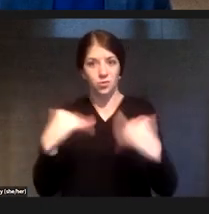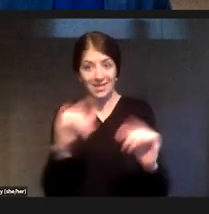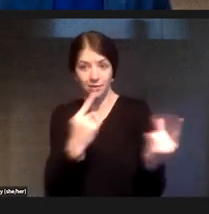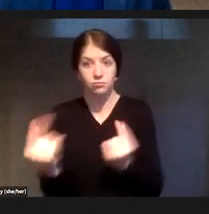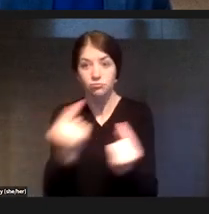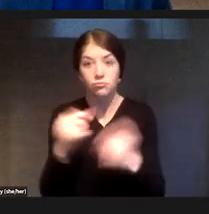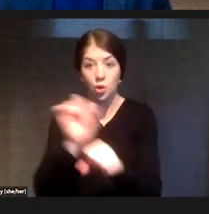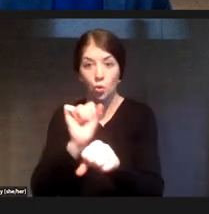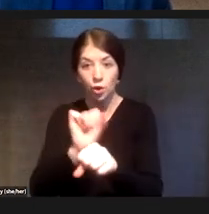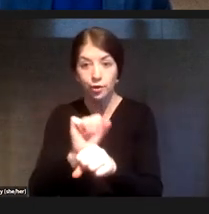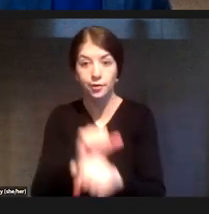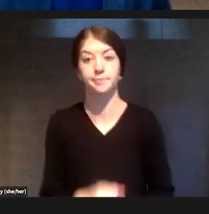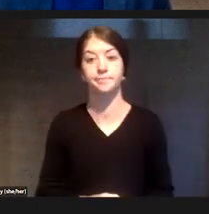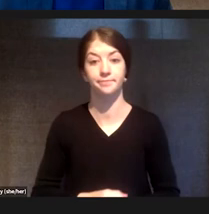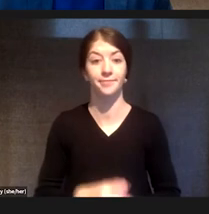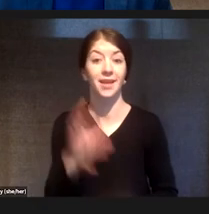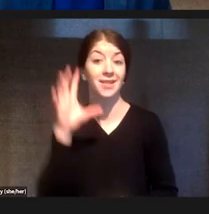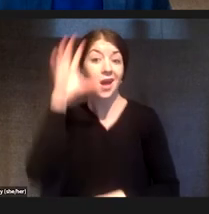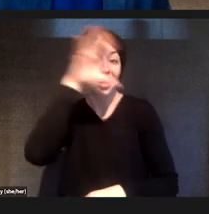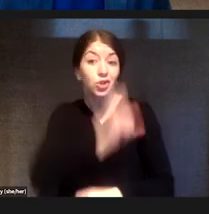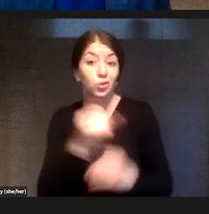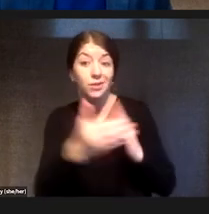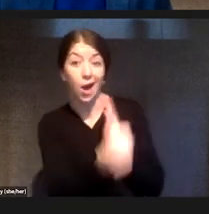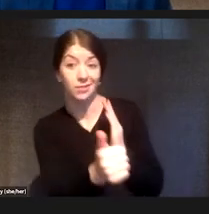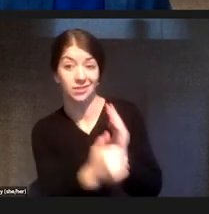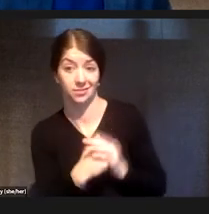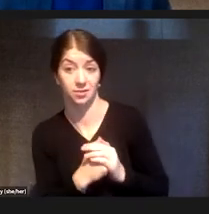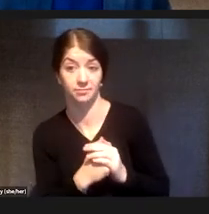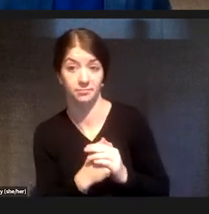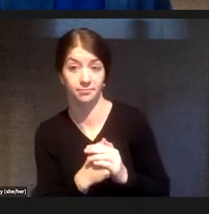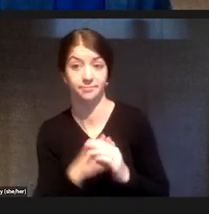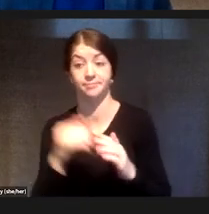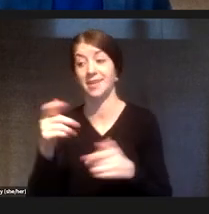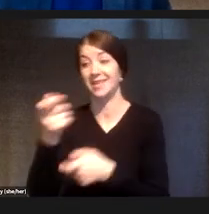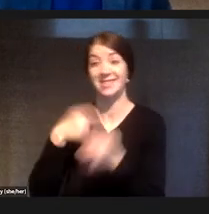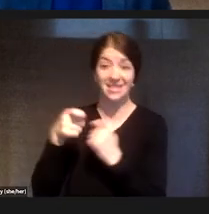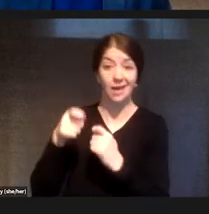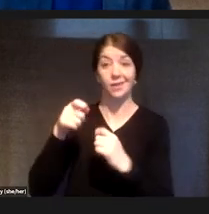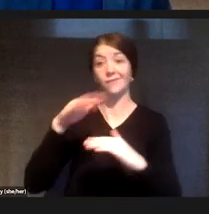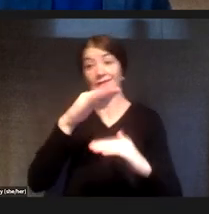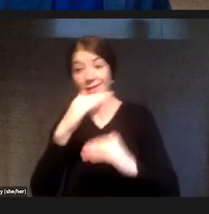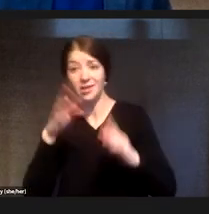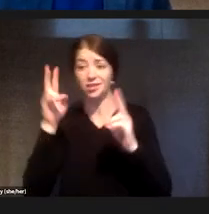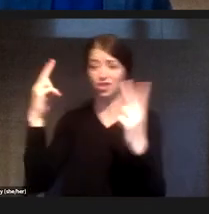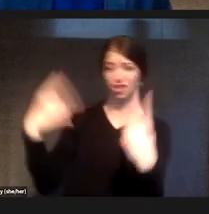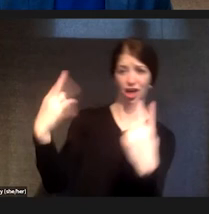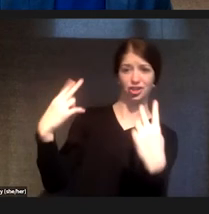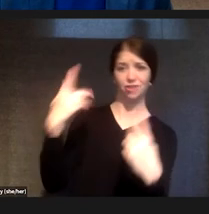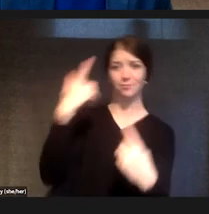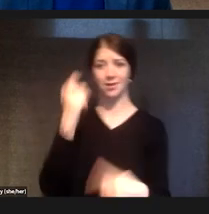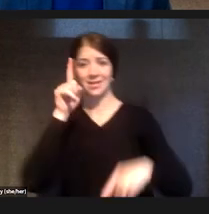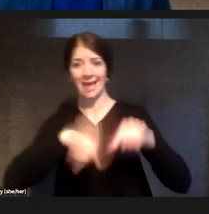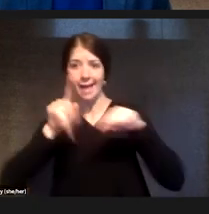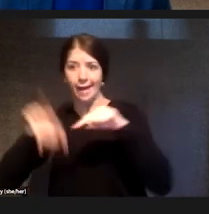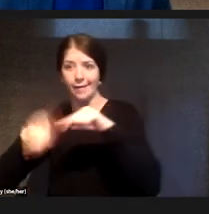setting was they assumed competence. Rather than limiting me or judging me based on what they thought I couldn't do, they worked